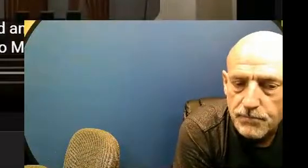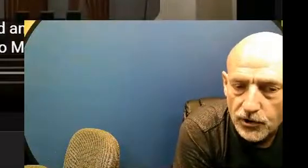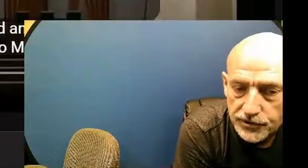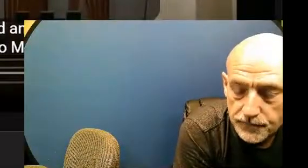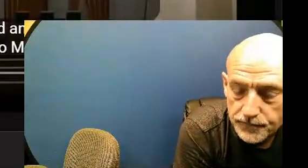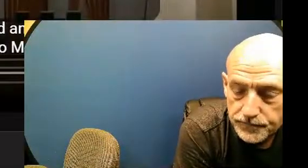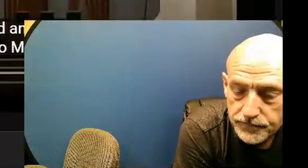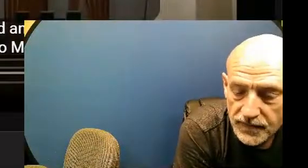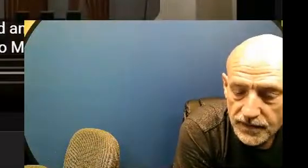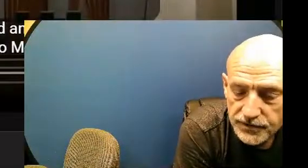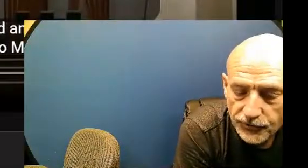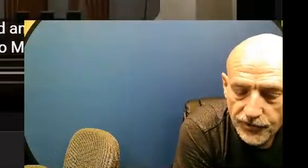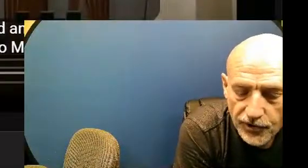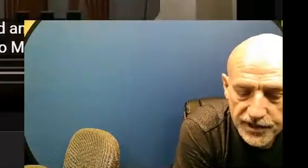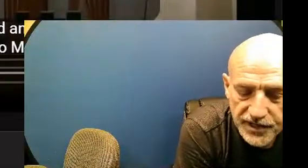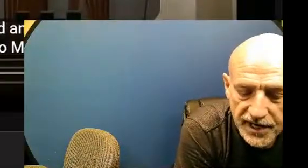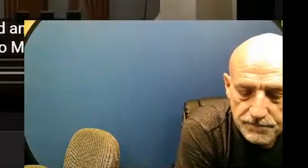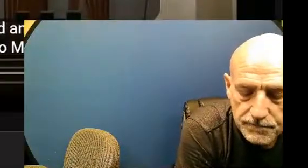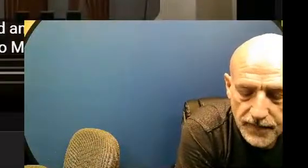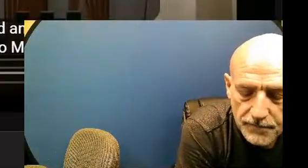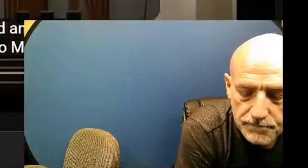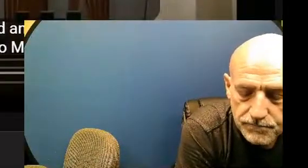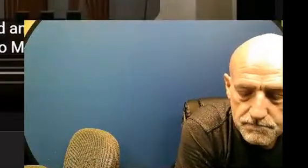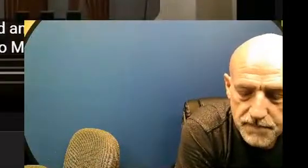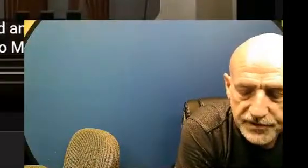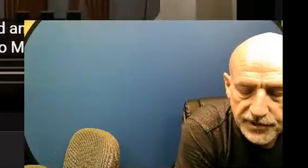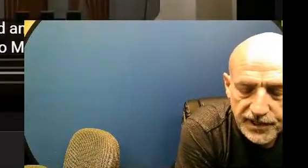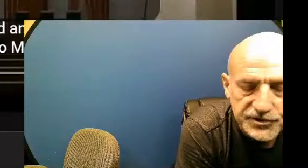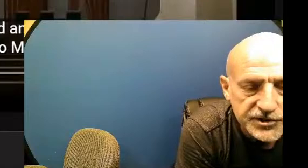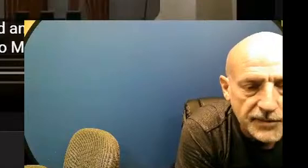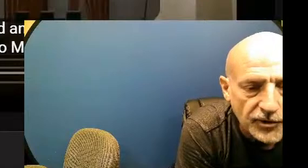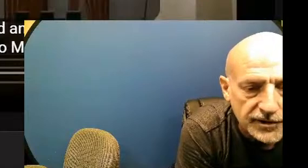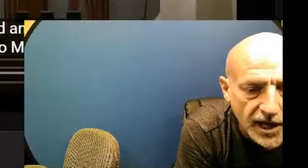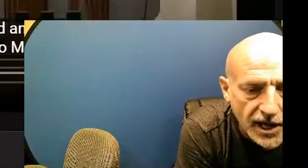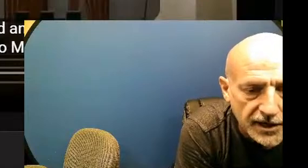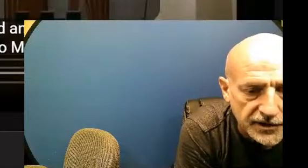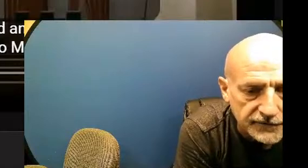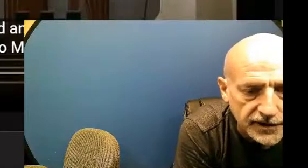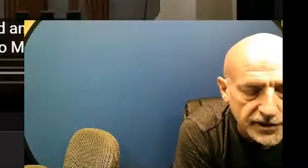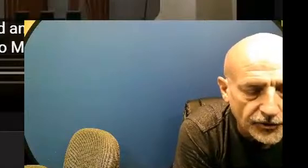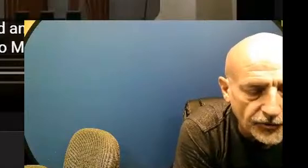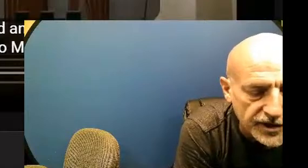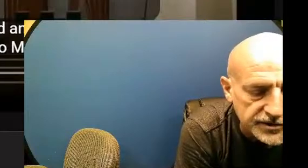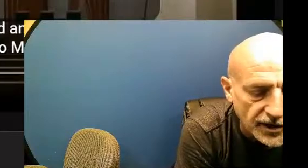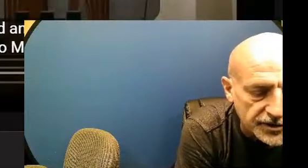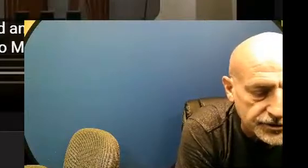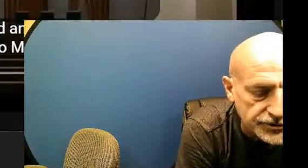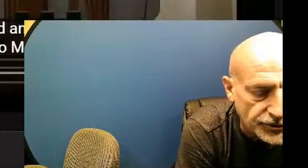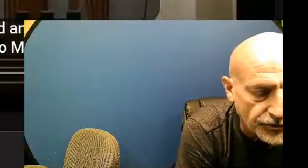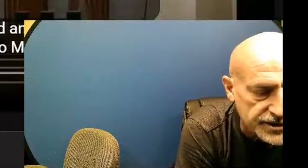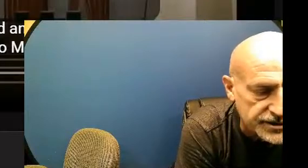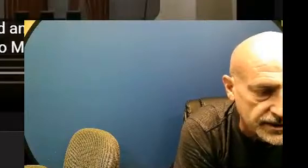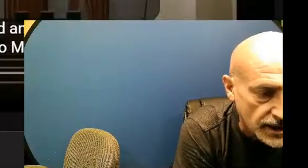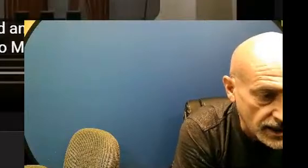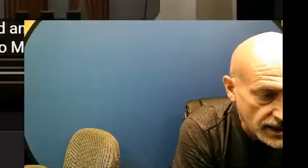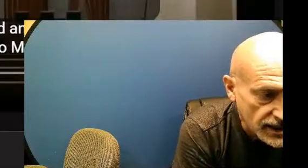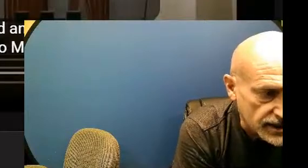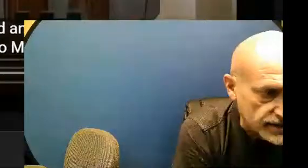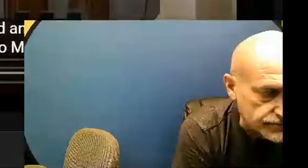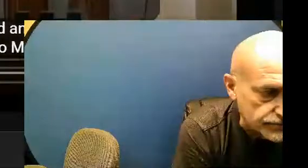is the burden. So there is basically a separate line of legal reason, constitutional